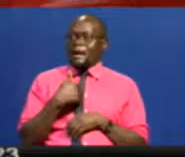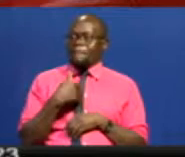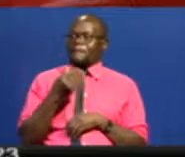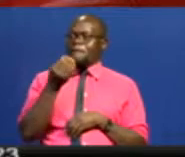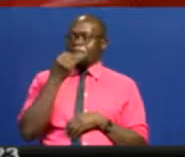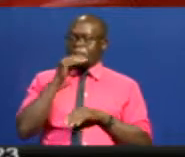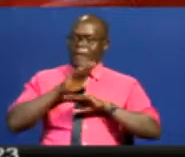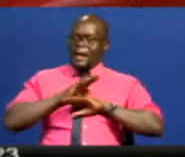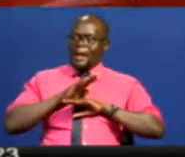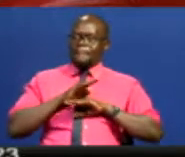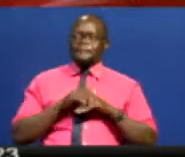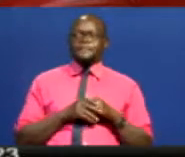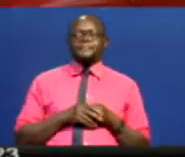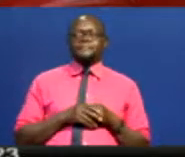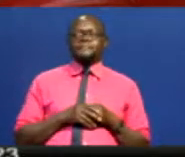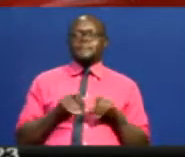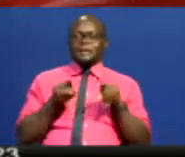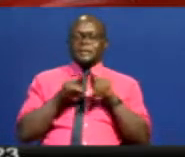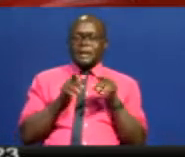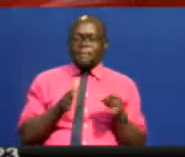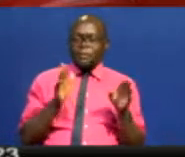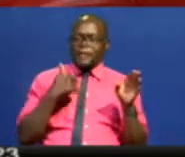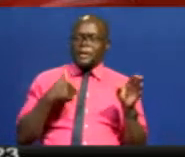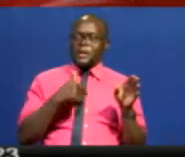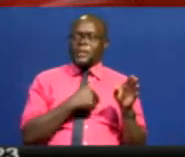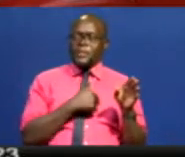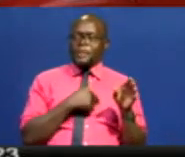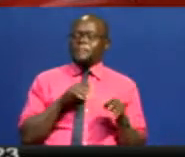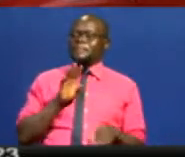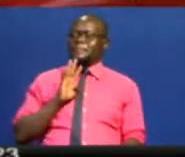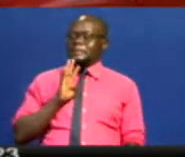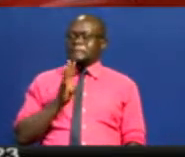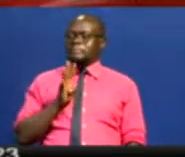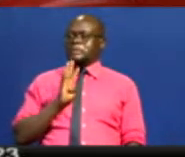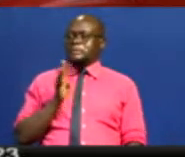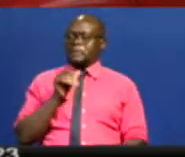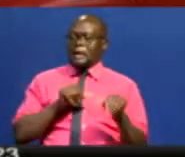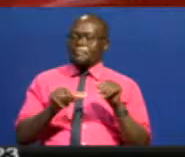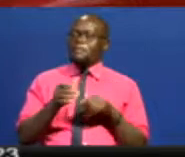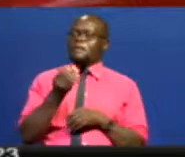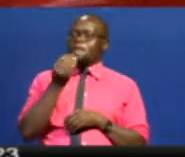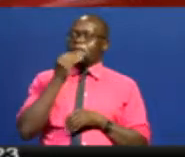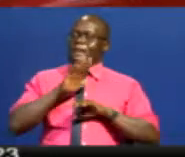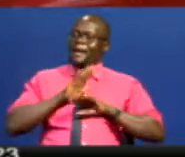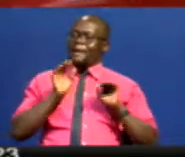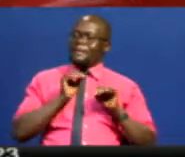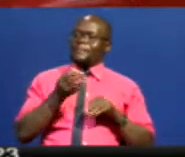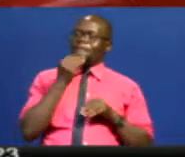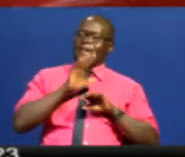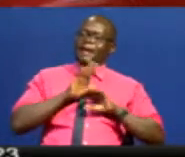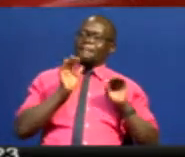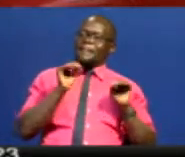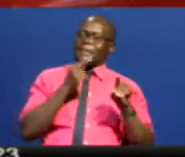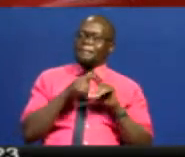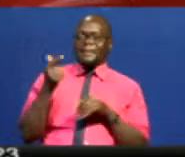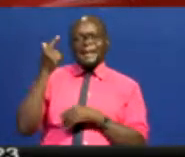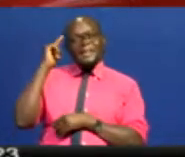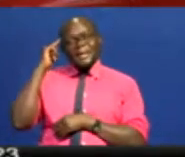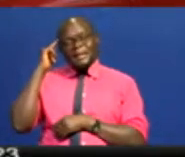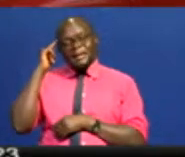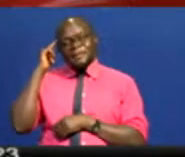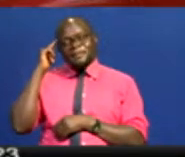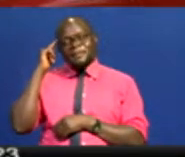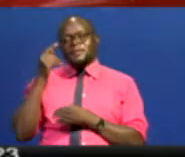security. Honorable Speaker, in the same breath, we cannot be speaking about food security and thinking